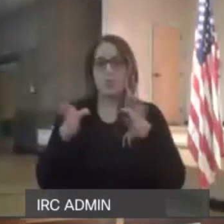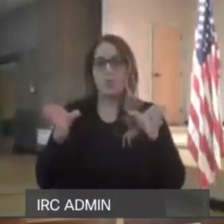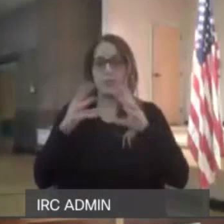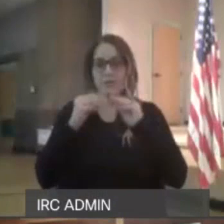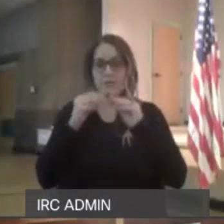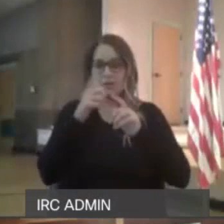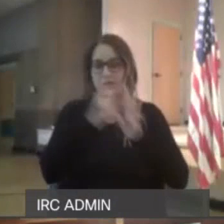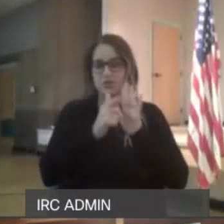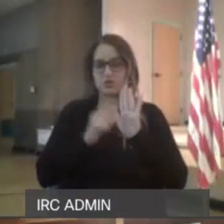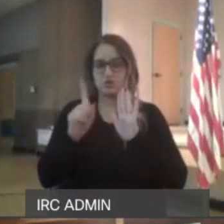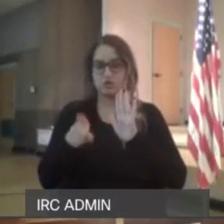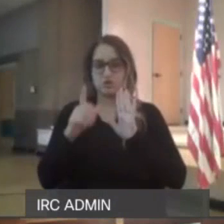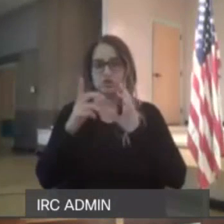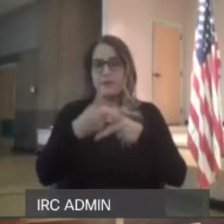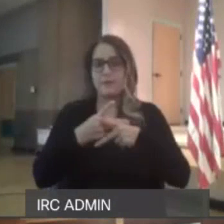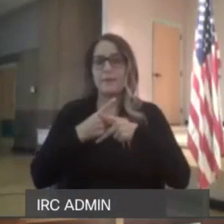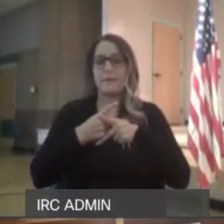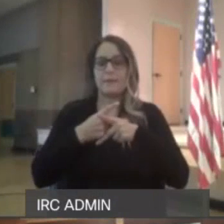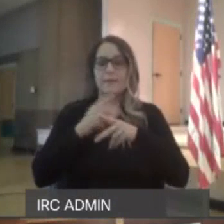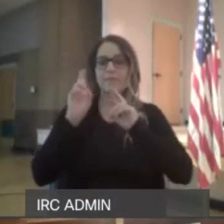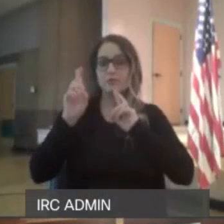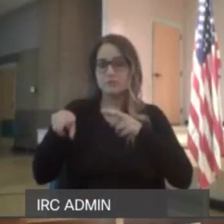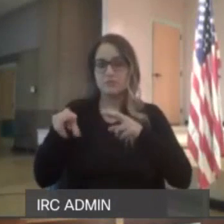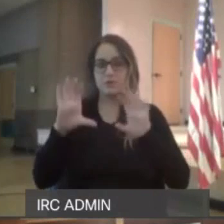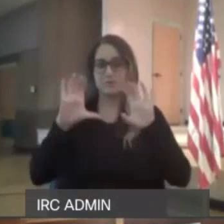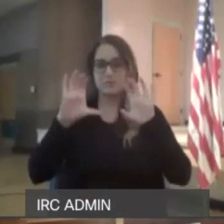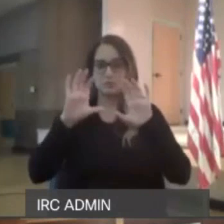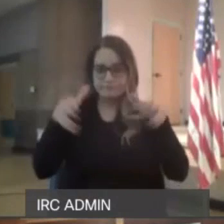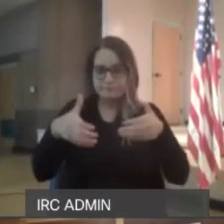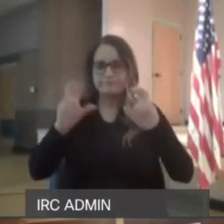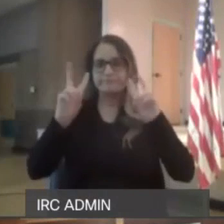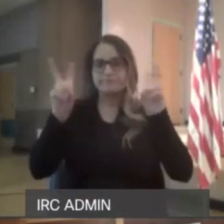law, speakers should confine their statements to the issue on the posted agenda,